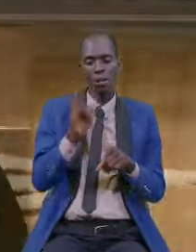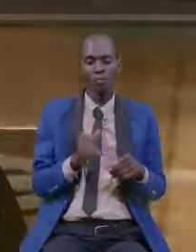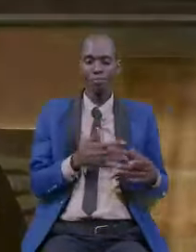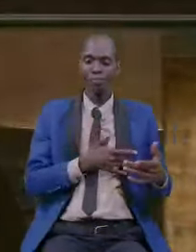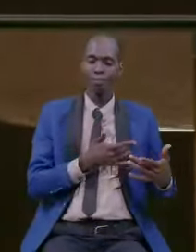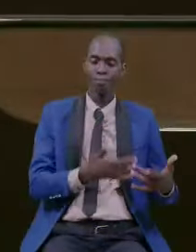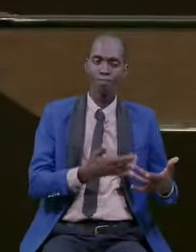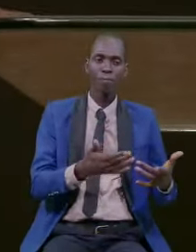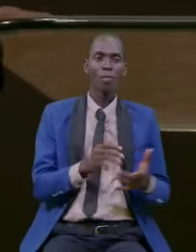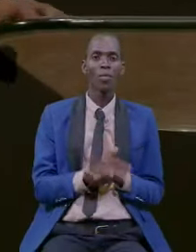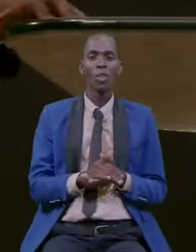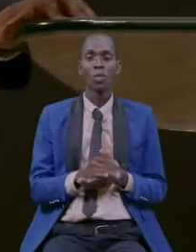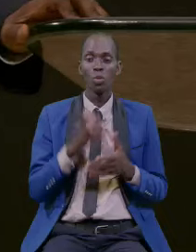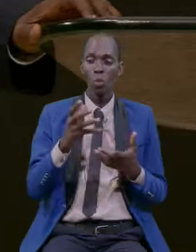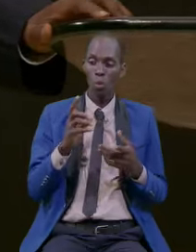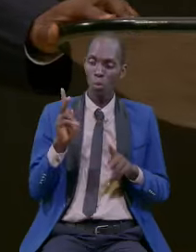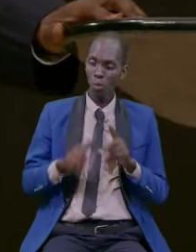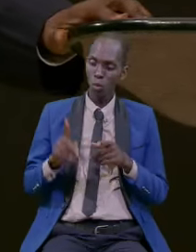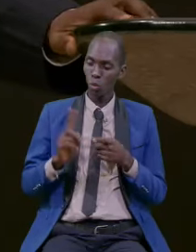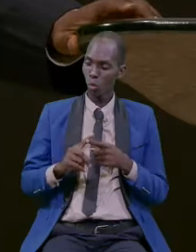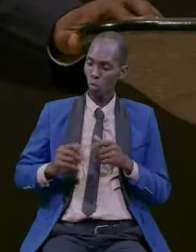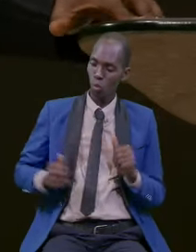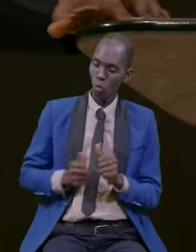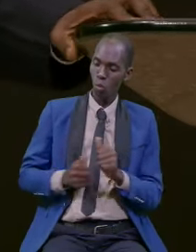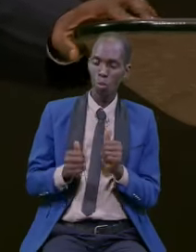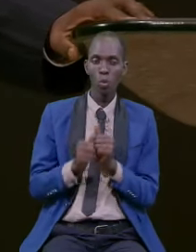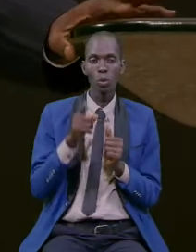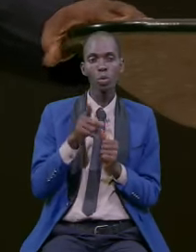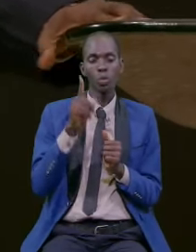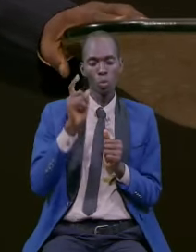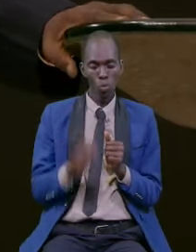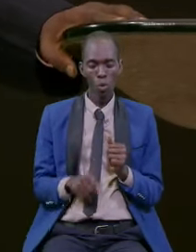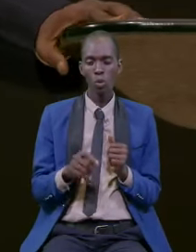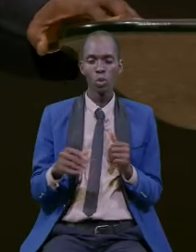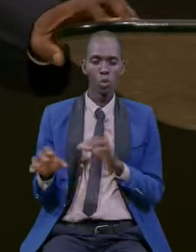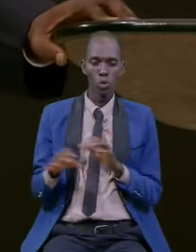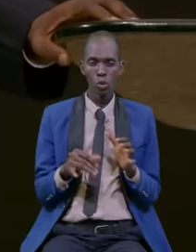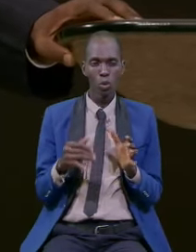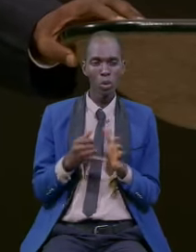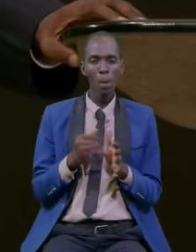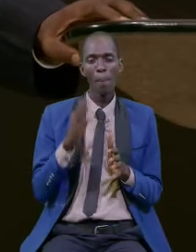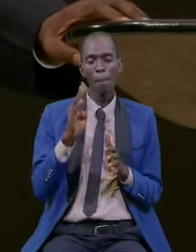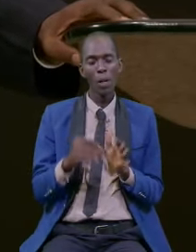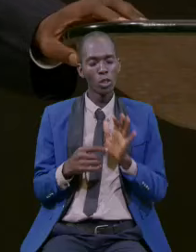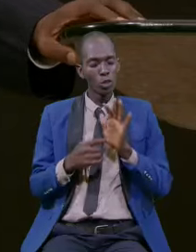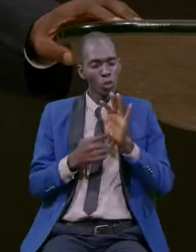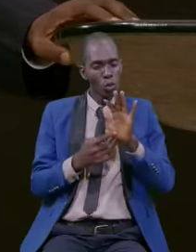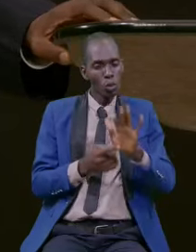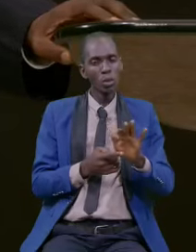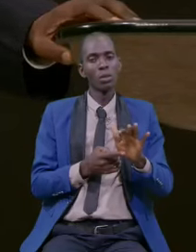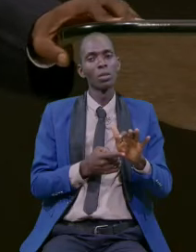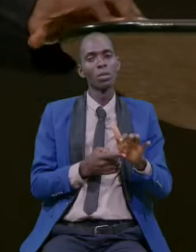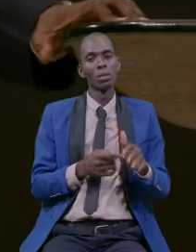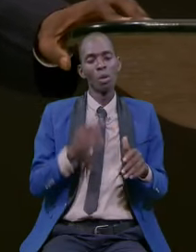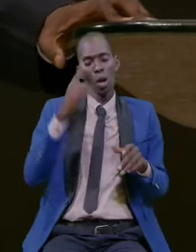all right, but add brotherly kindness. You consider this, I know. He's not going